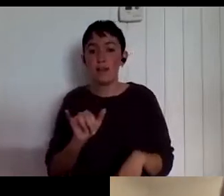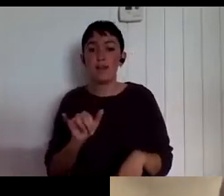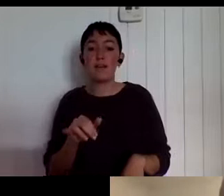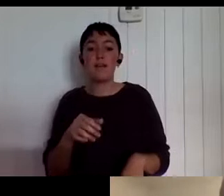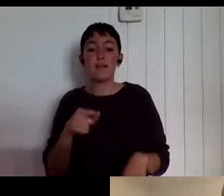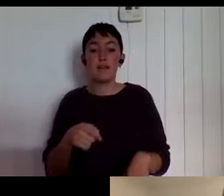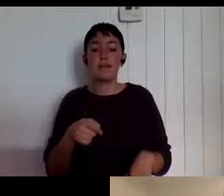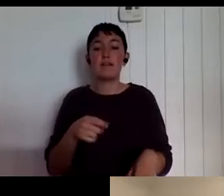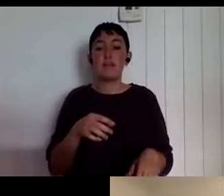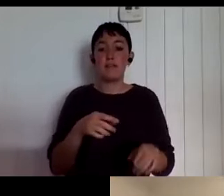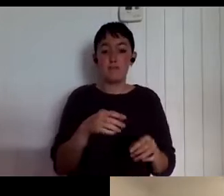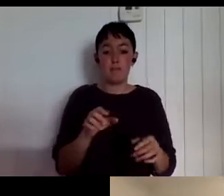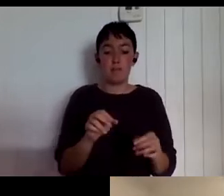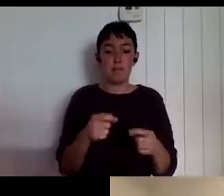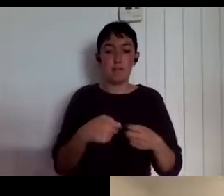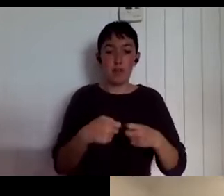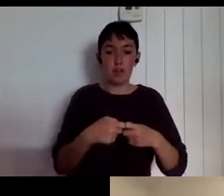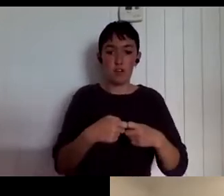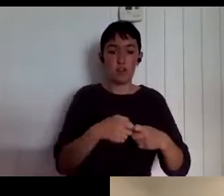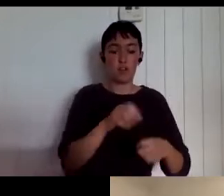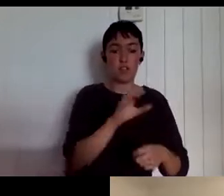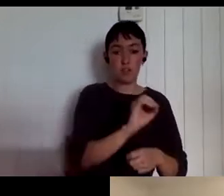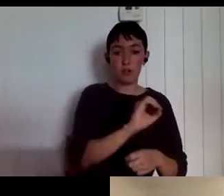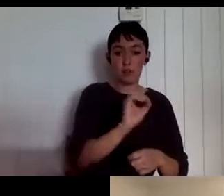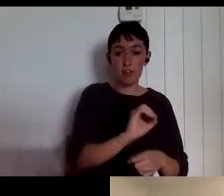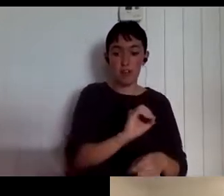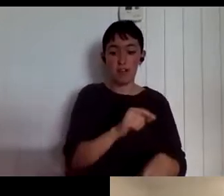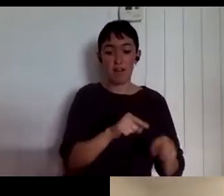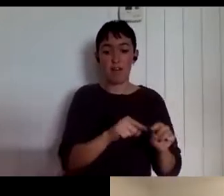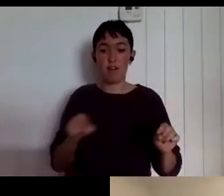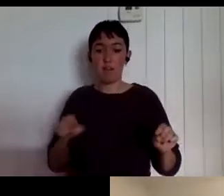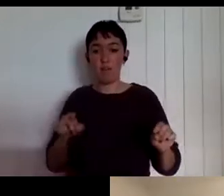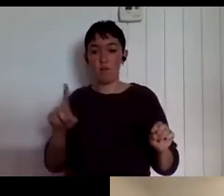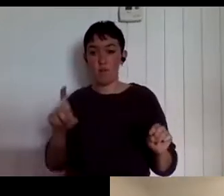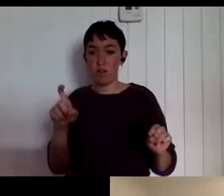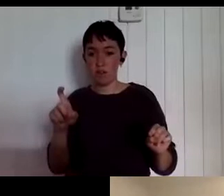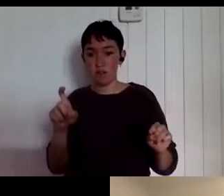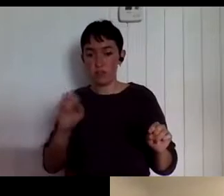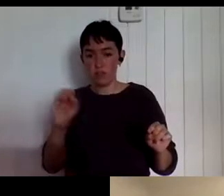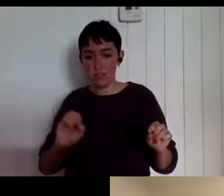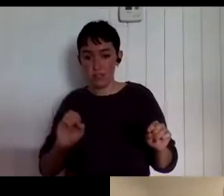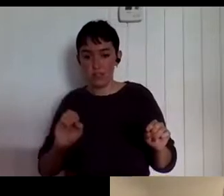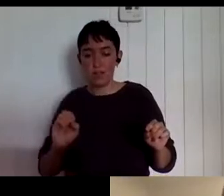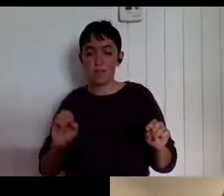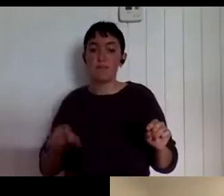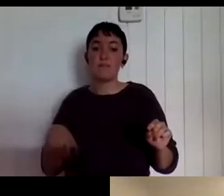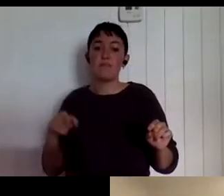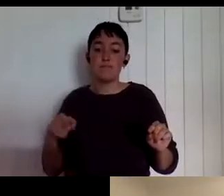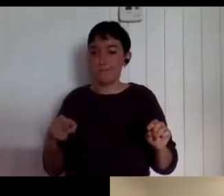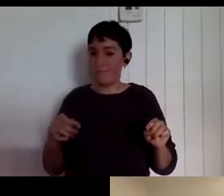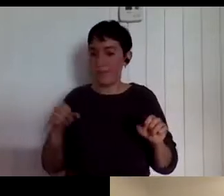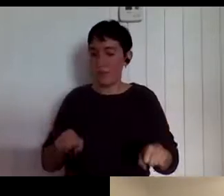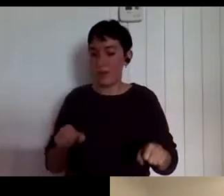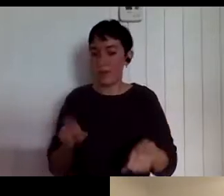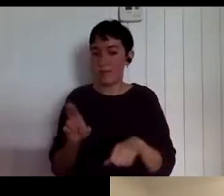100% state of charge and basically oscillate between those two, 0 and 100%, to be able to give electricity throughout.